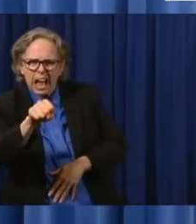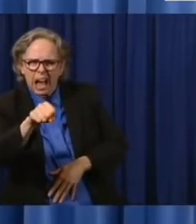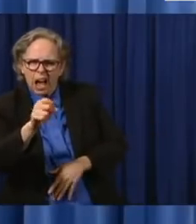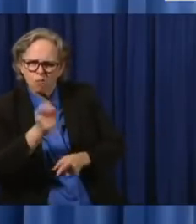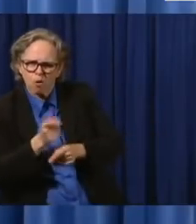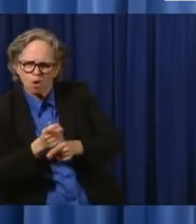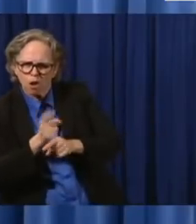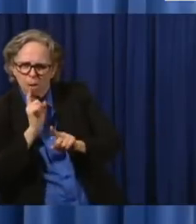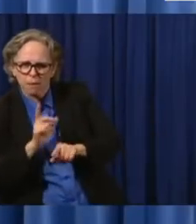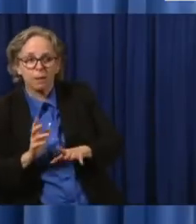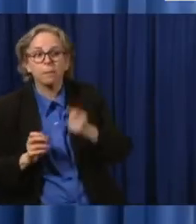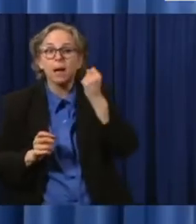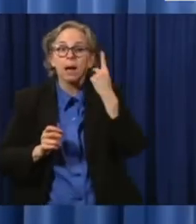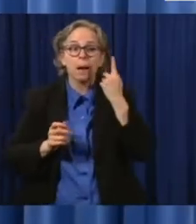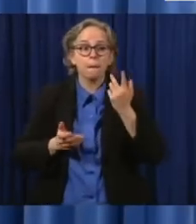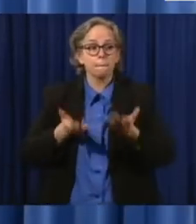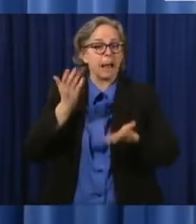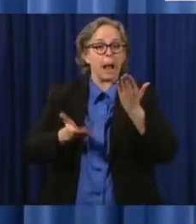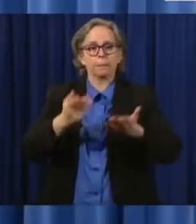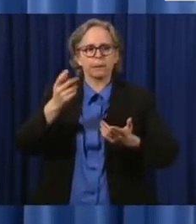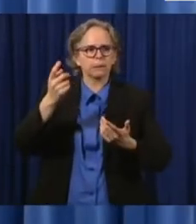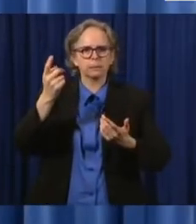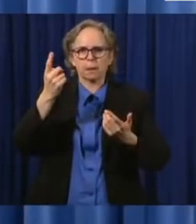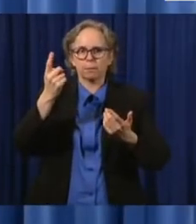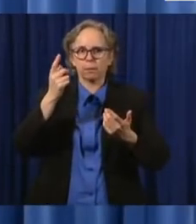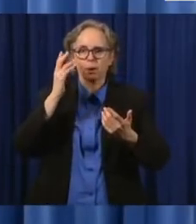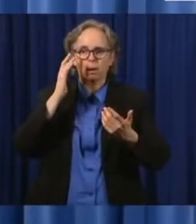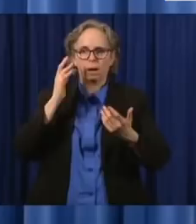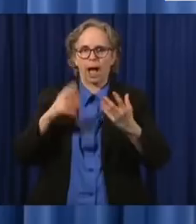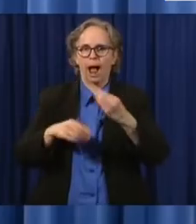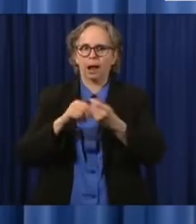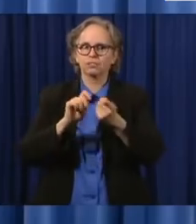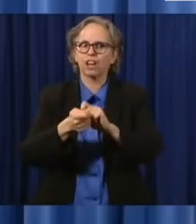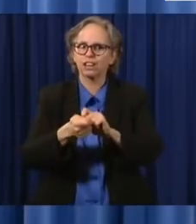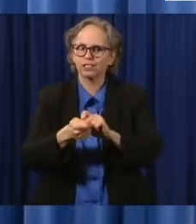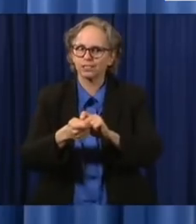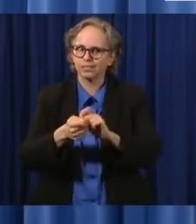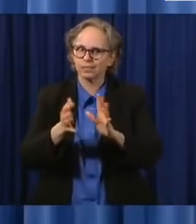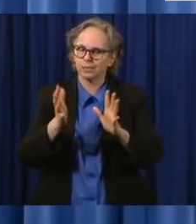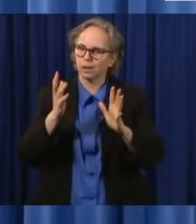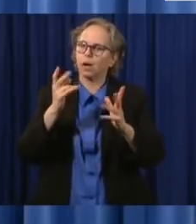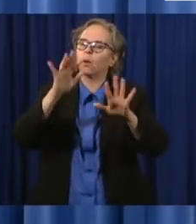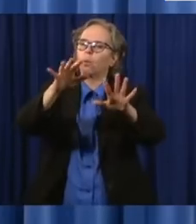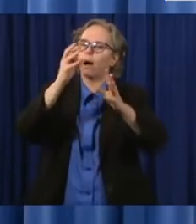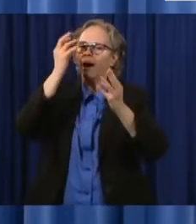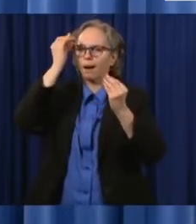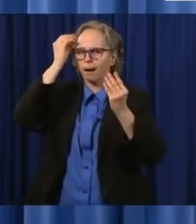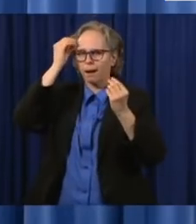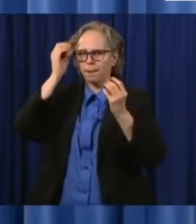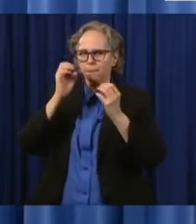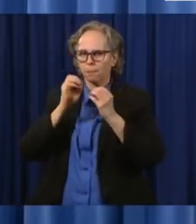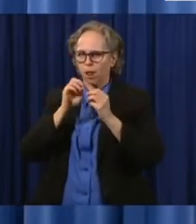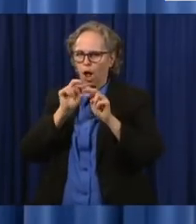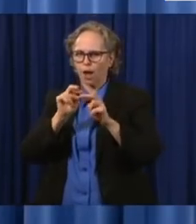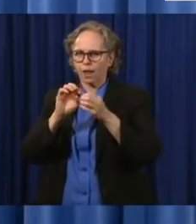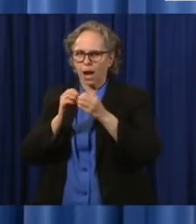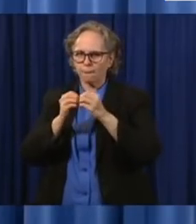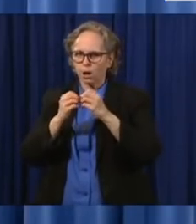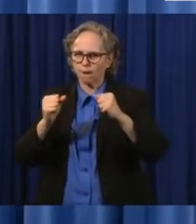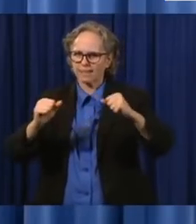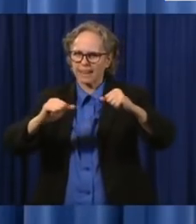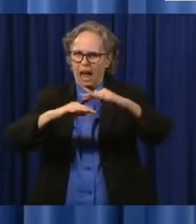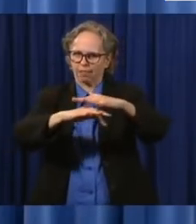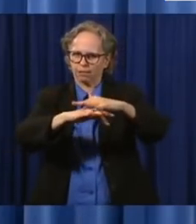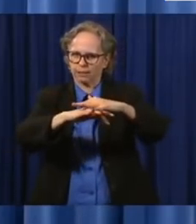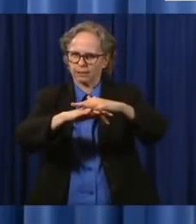something as we move forward. And we're going to continue to look at that particular number and see what is the